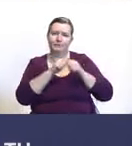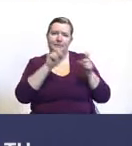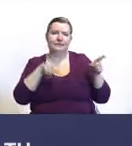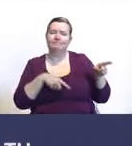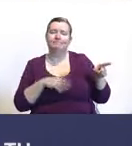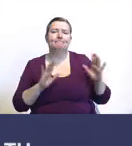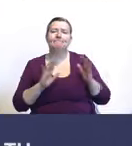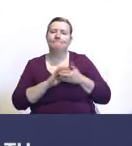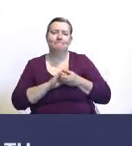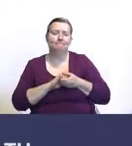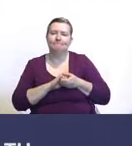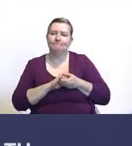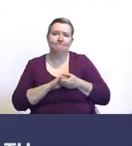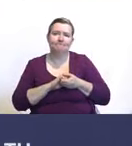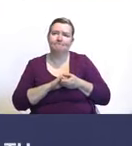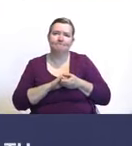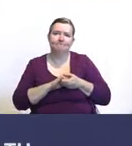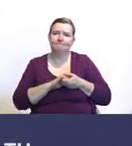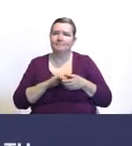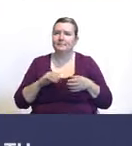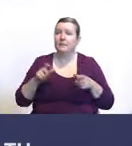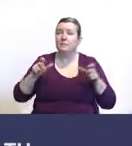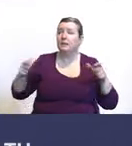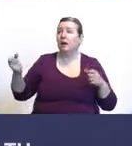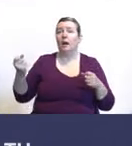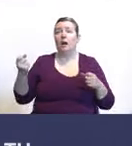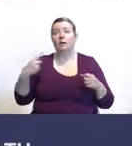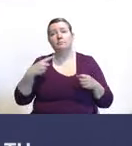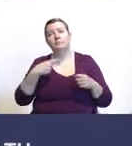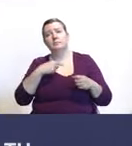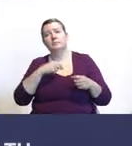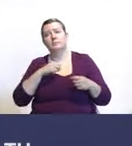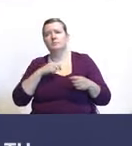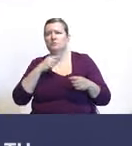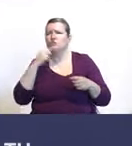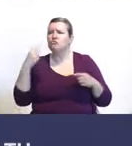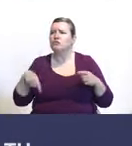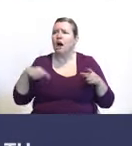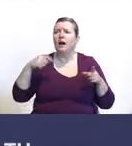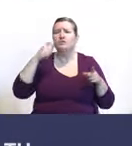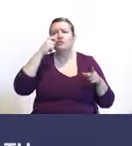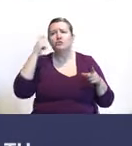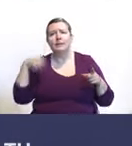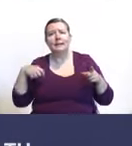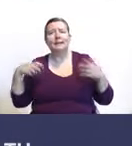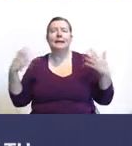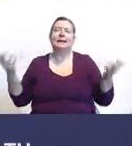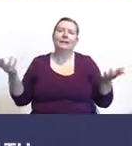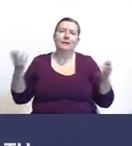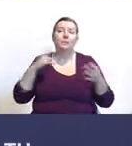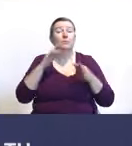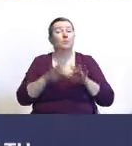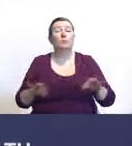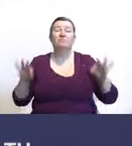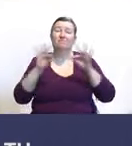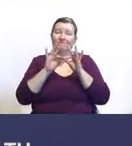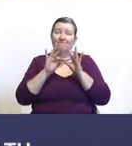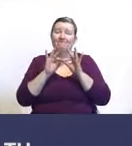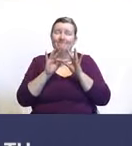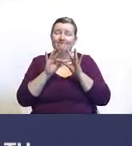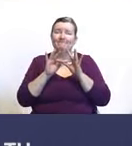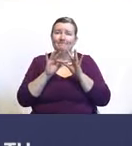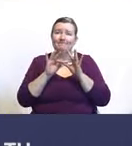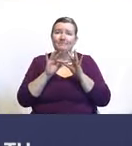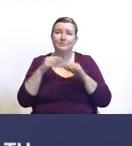You know, we ask ourselves all the time on this Russian situation, most importantly, what interests in